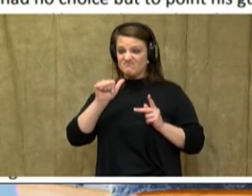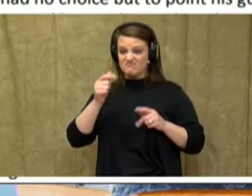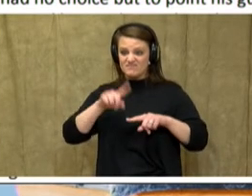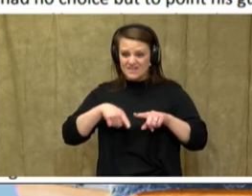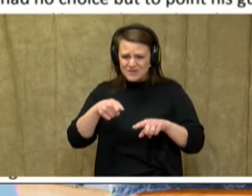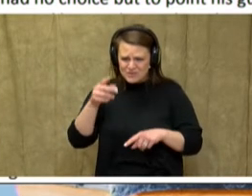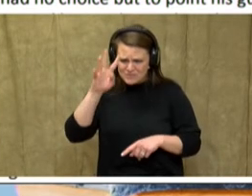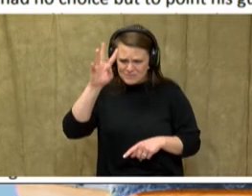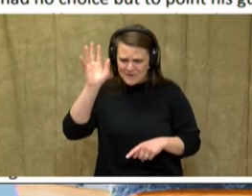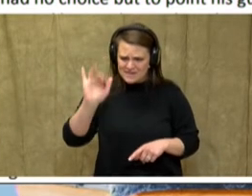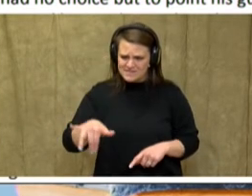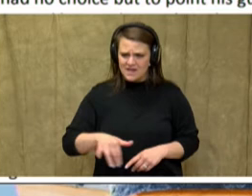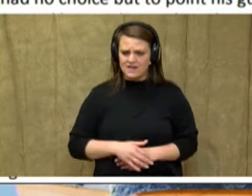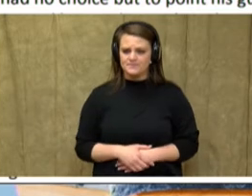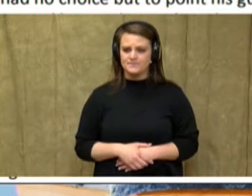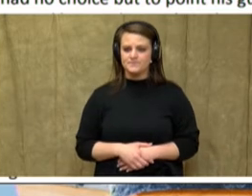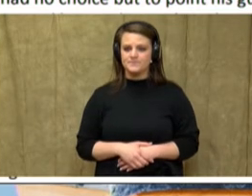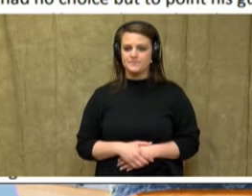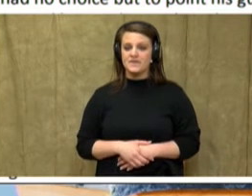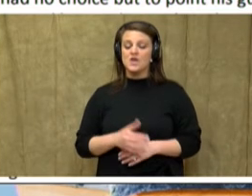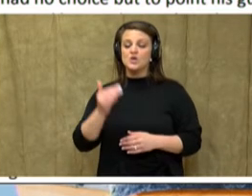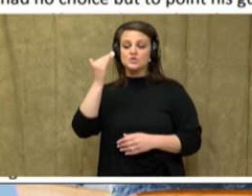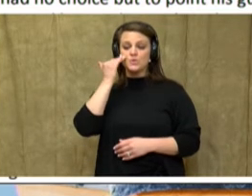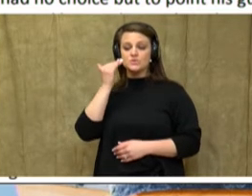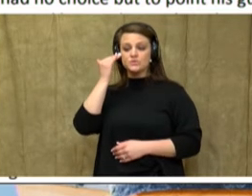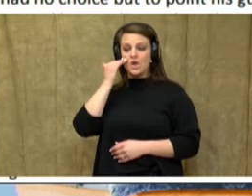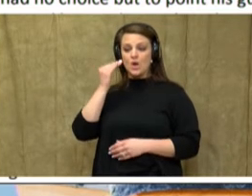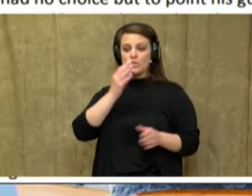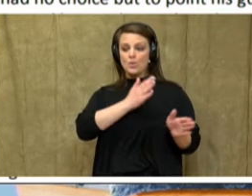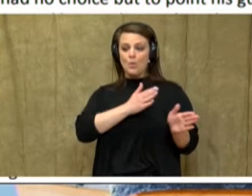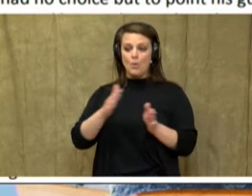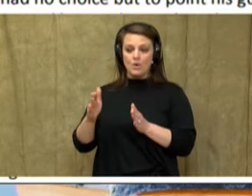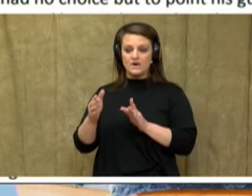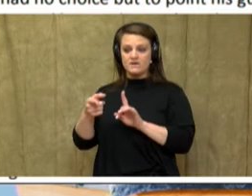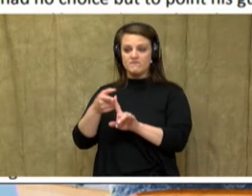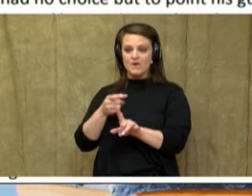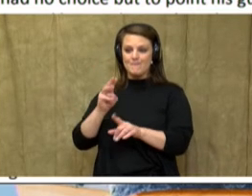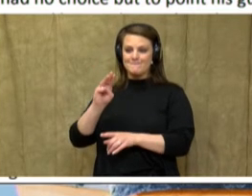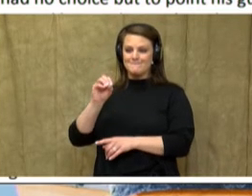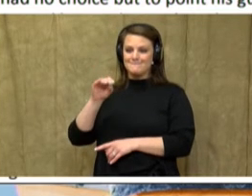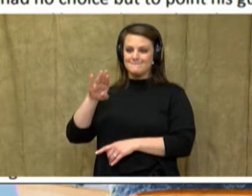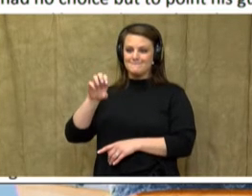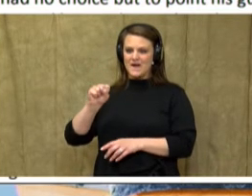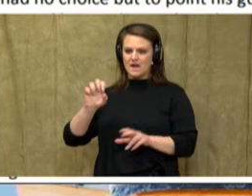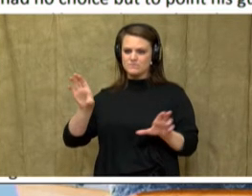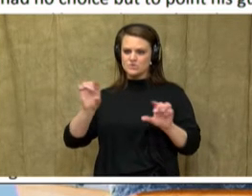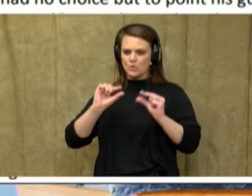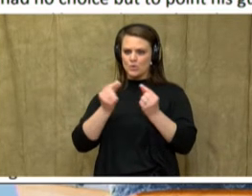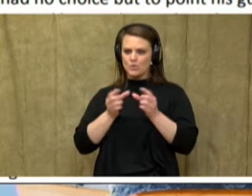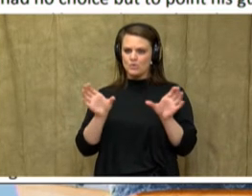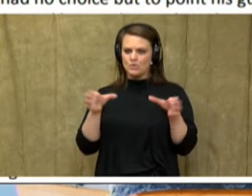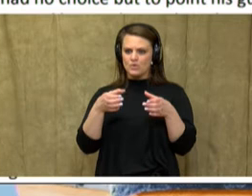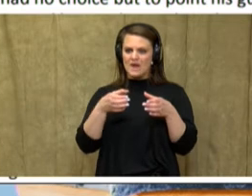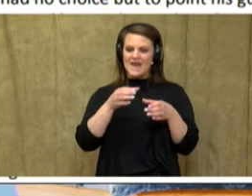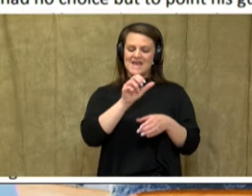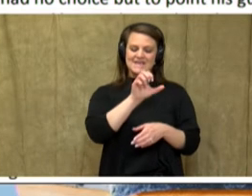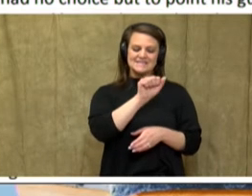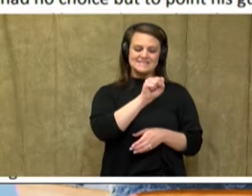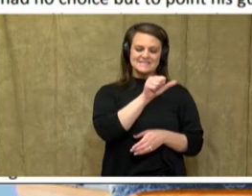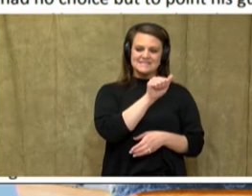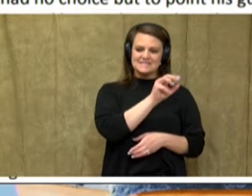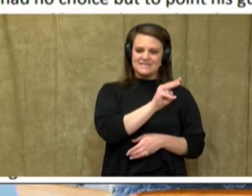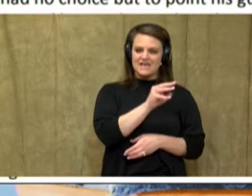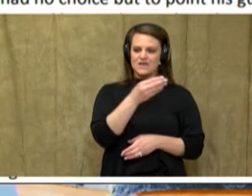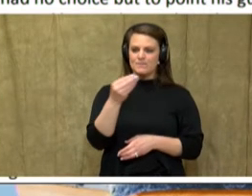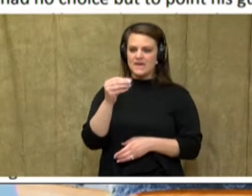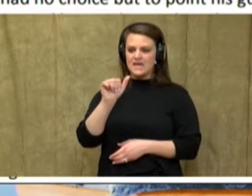it? It is well known that the organizers of street mobs, Samuel Adams and William Mullinex, were